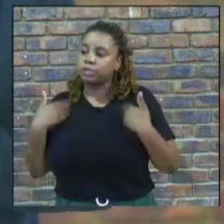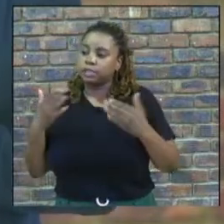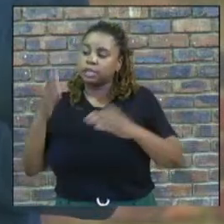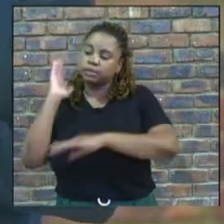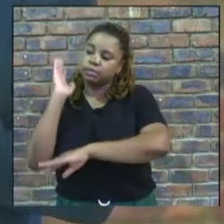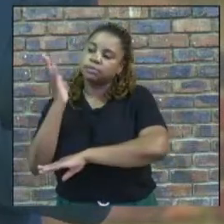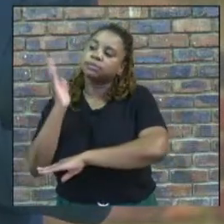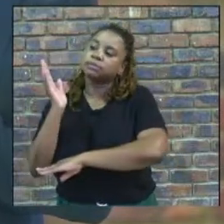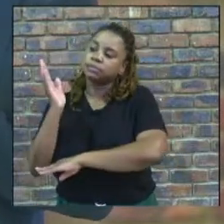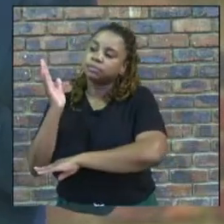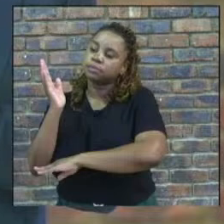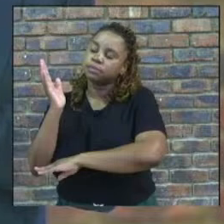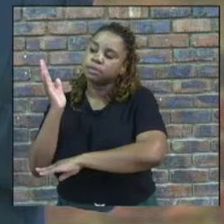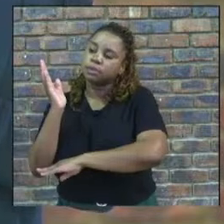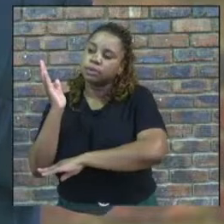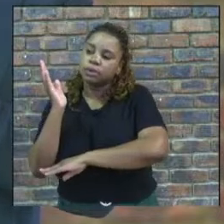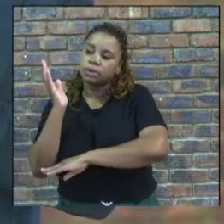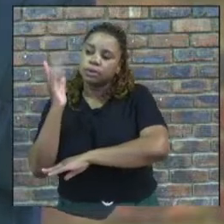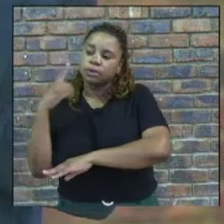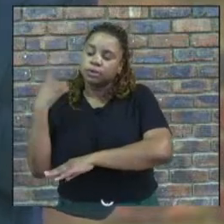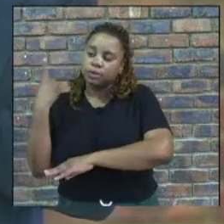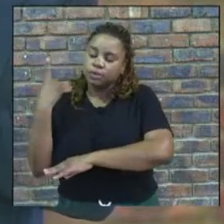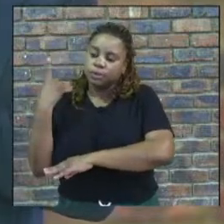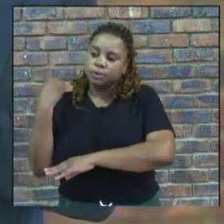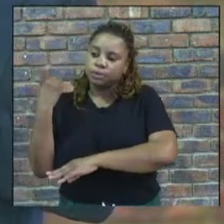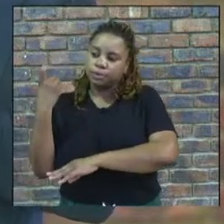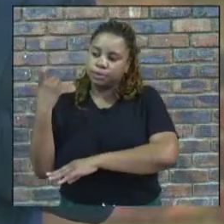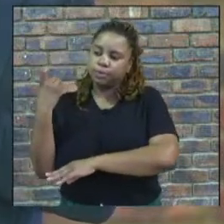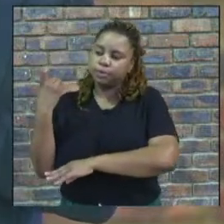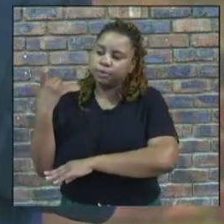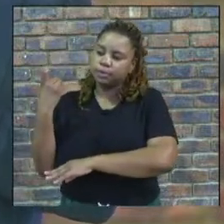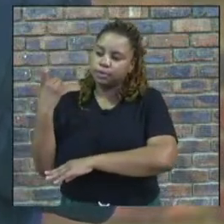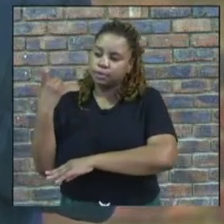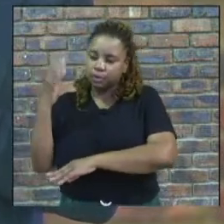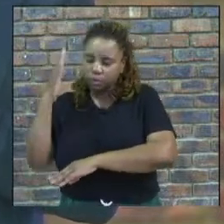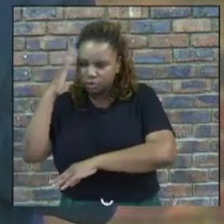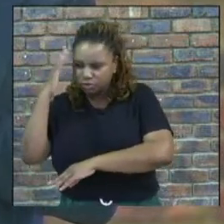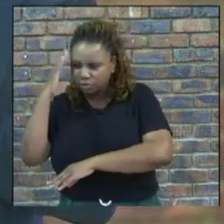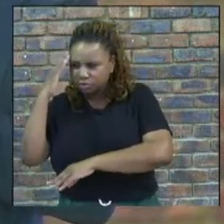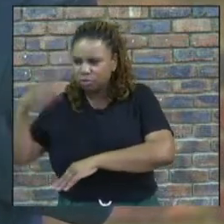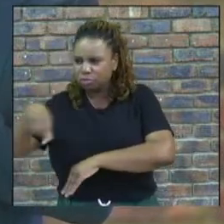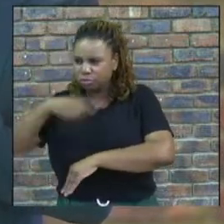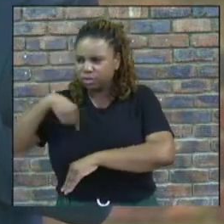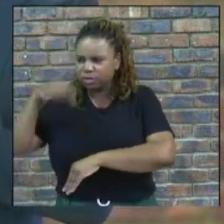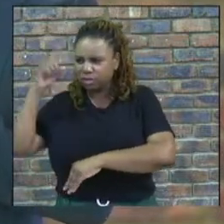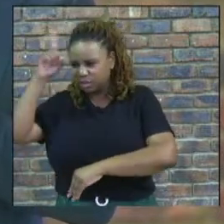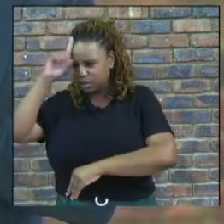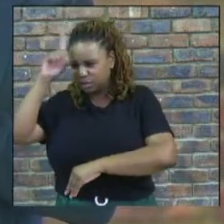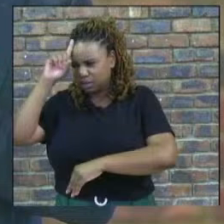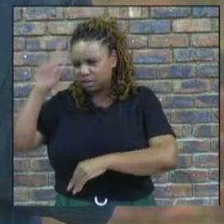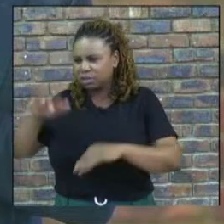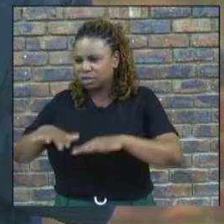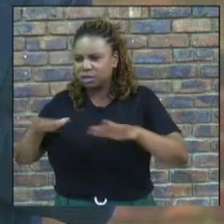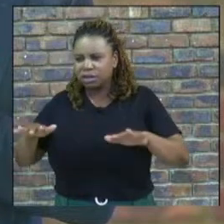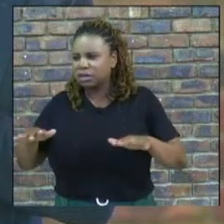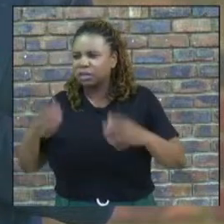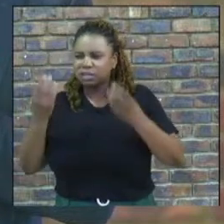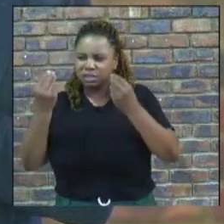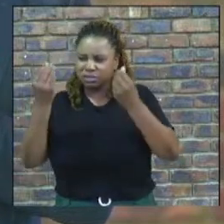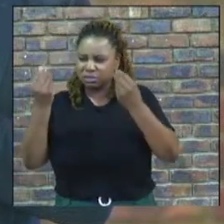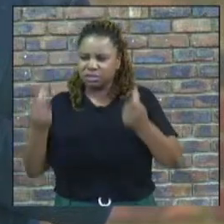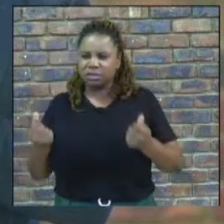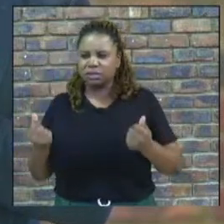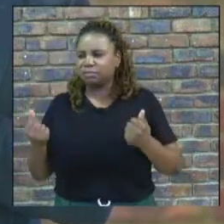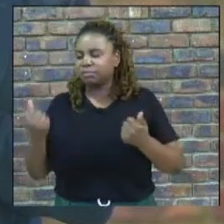concerns. One is that batho ba bantsho ba bangata ba ka no se be le tšhelete e ngata a